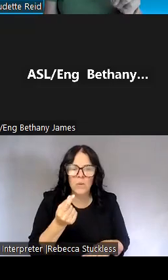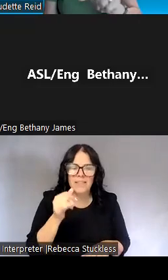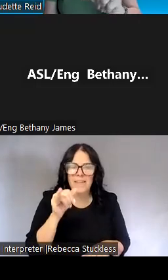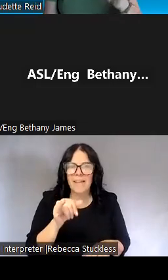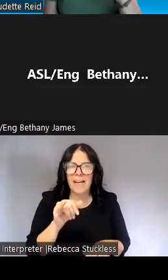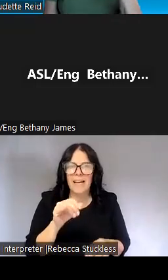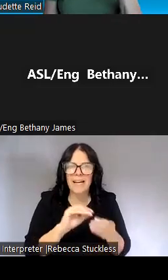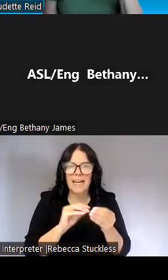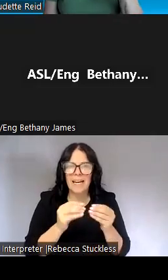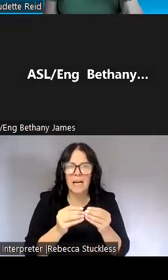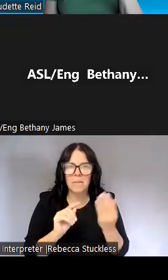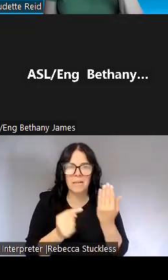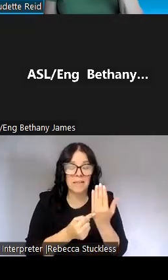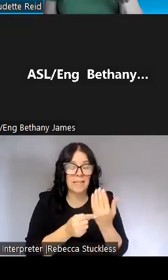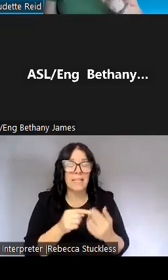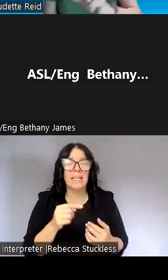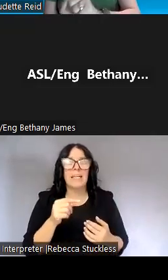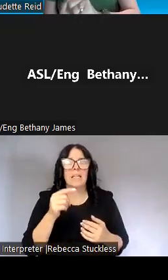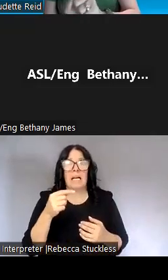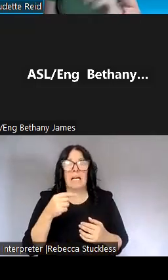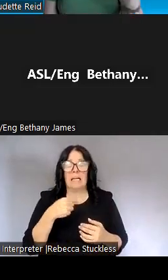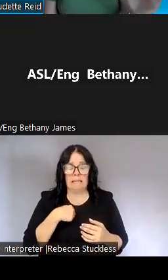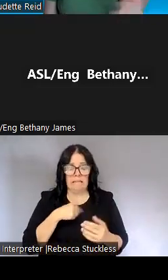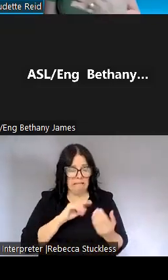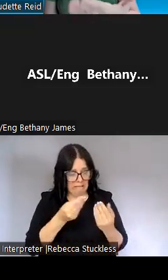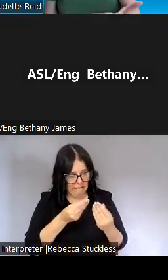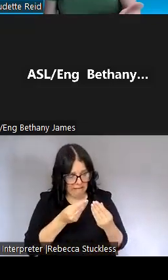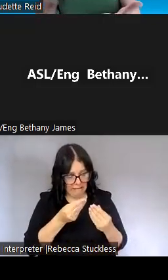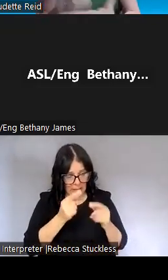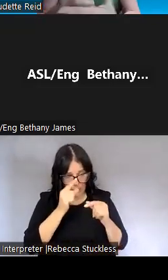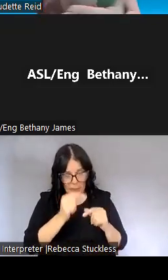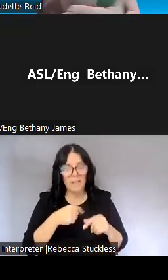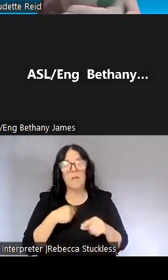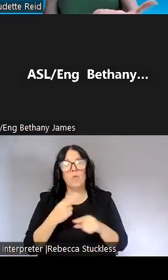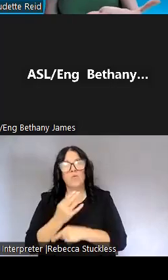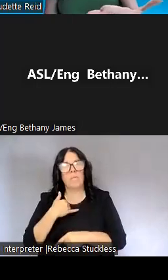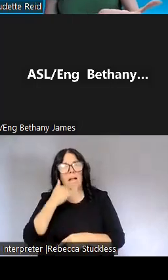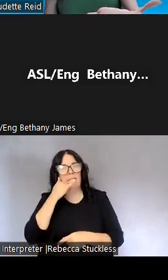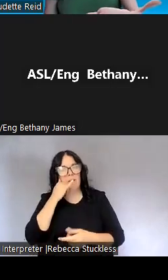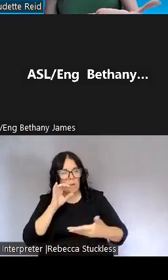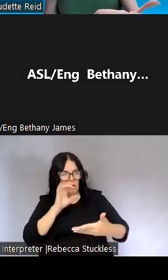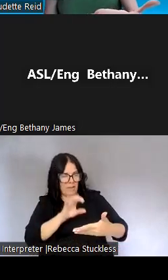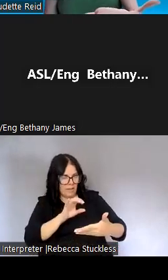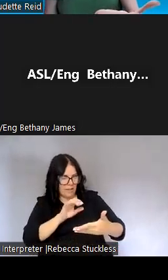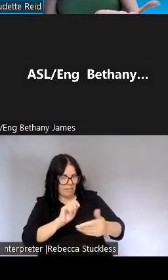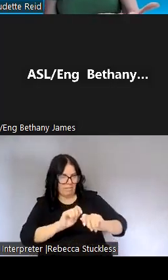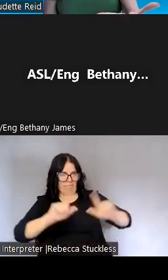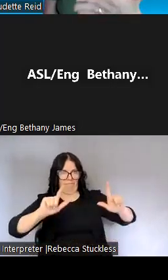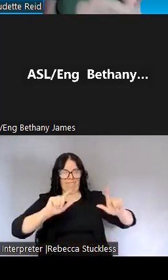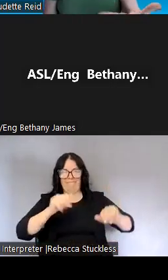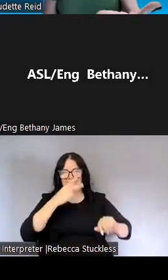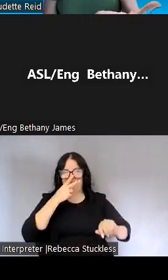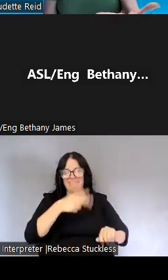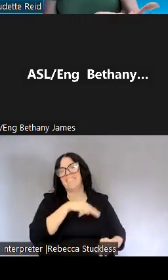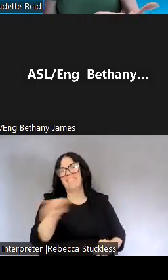number on the back? And it was so small. I was able to take my phone and make it much larger